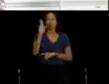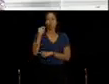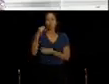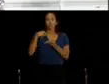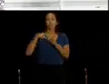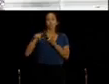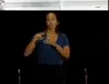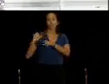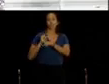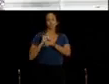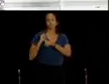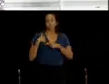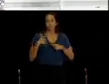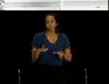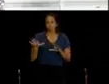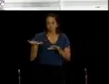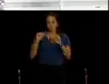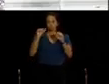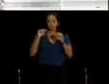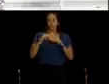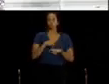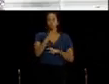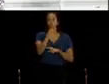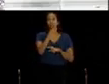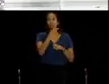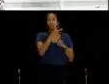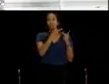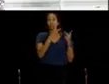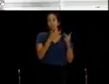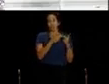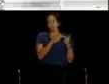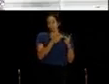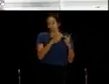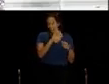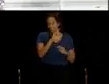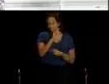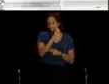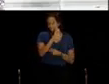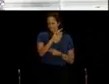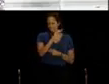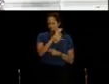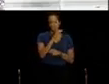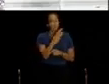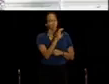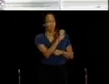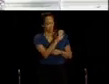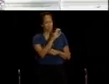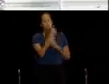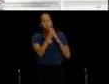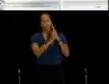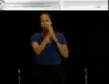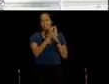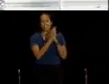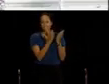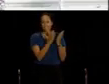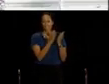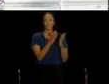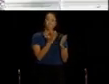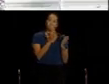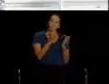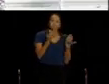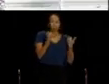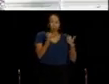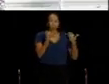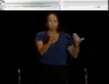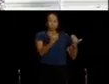The first was at a place called Cliché Magazine. Now, Cliché Magazine is still around, but it's not the same. But